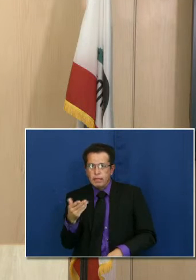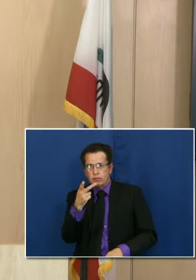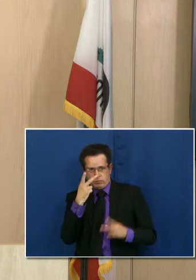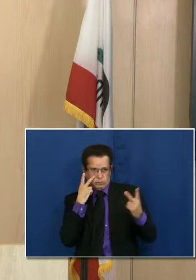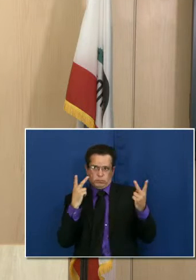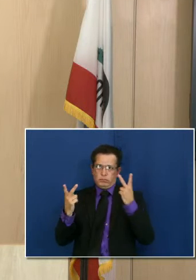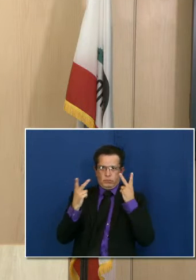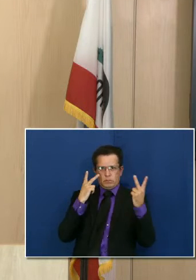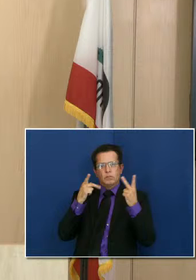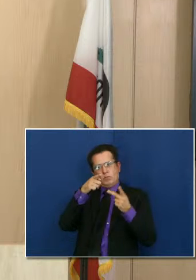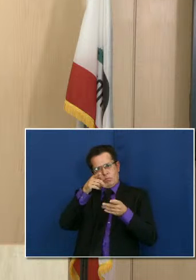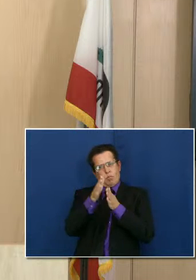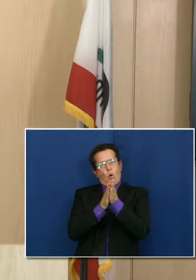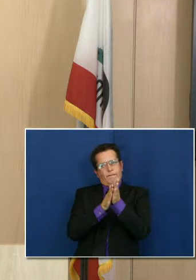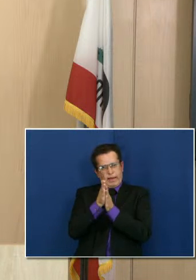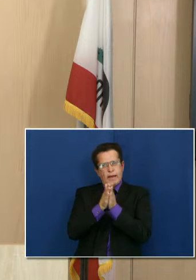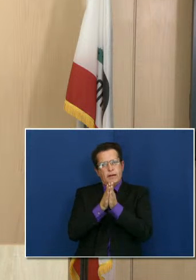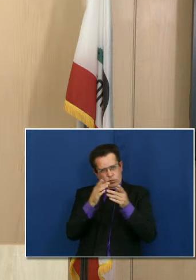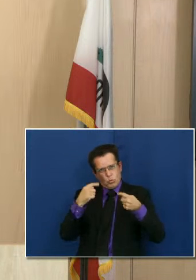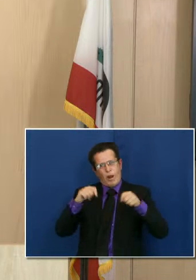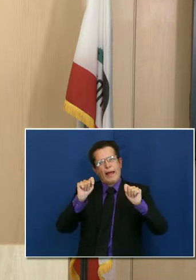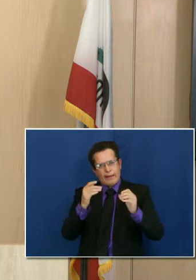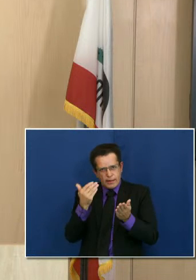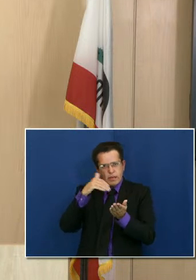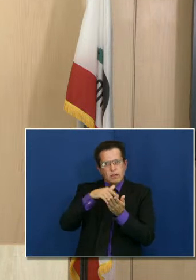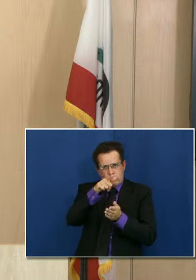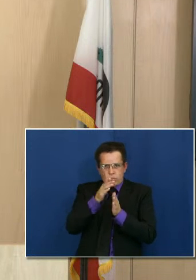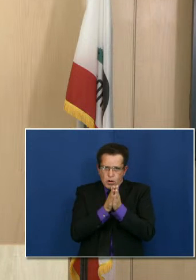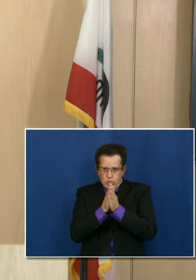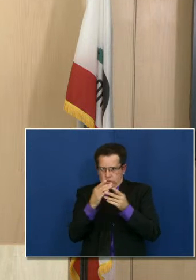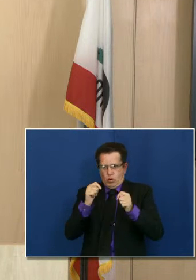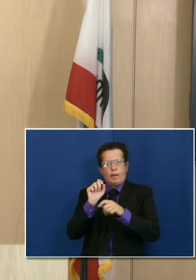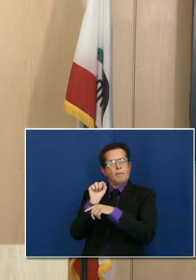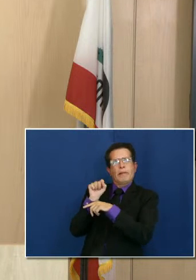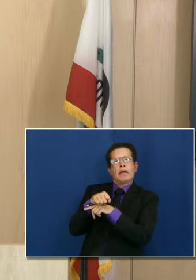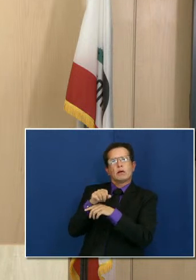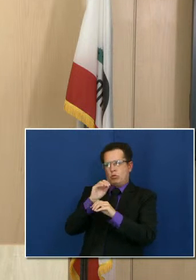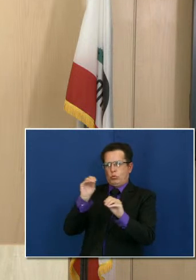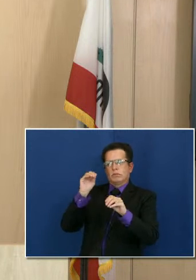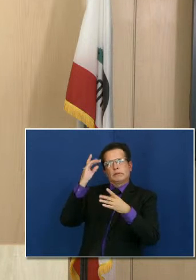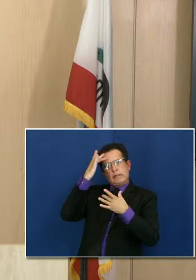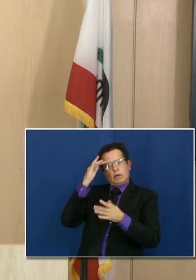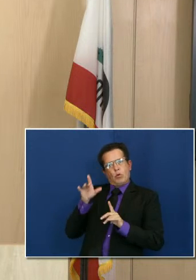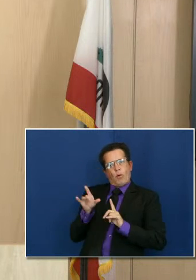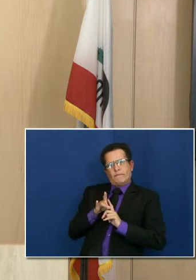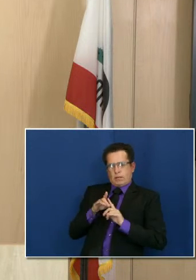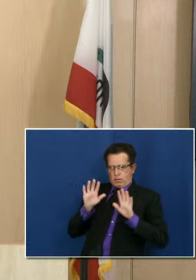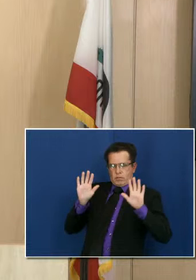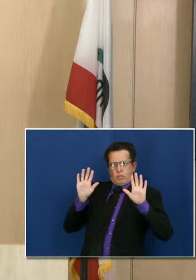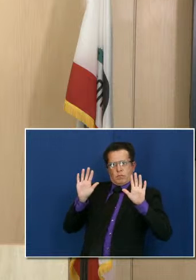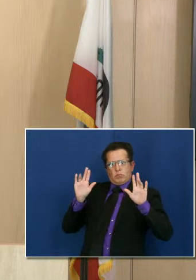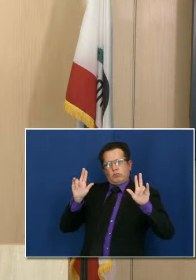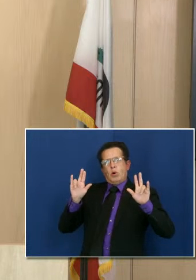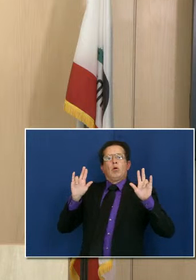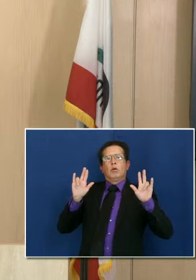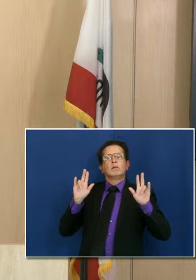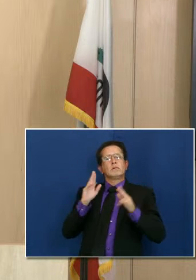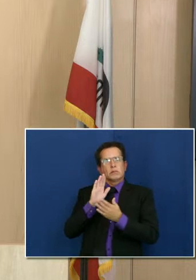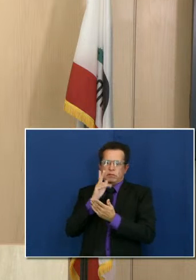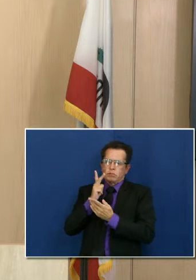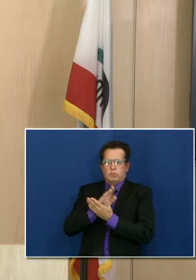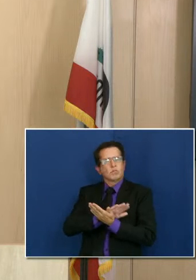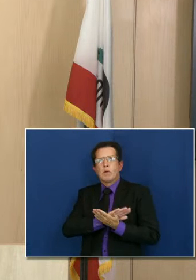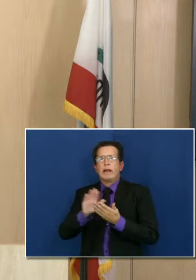motivate each and every one of us one more time to beat back COVID, to slow the spread, to get us back in a positive place, and really